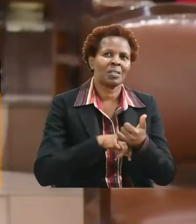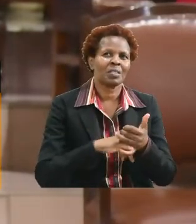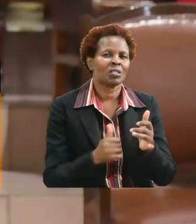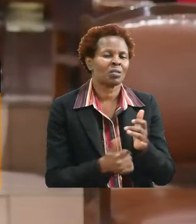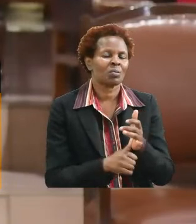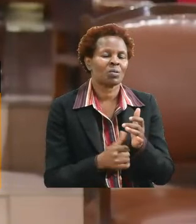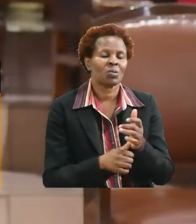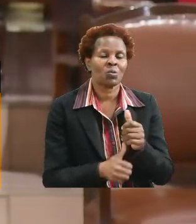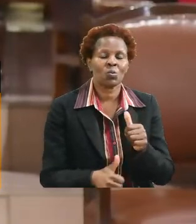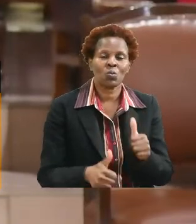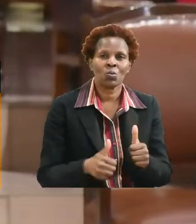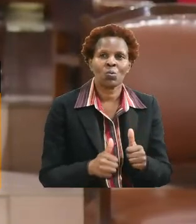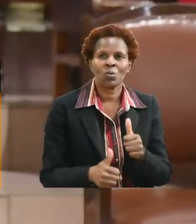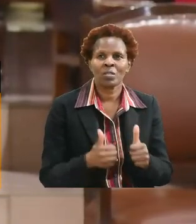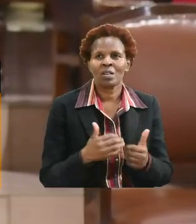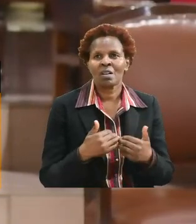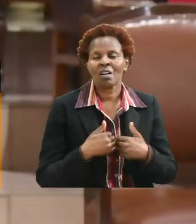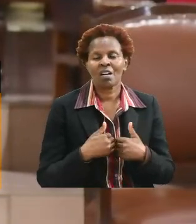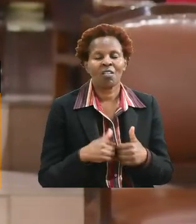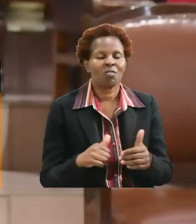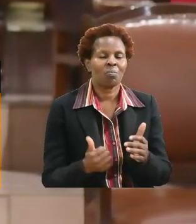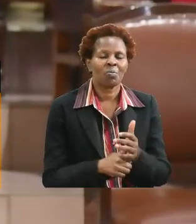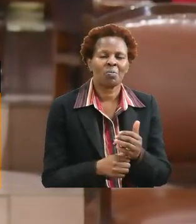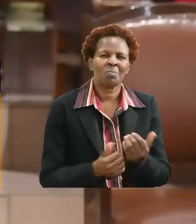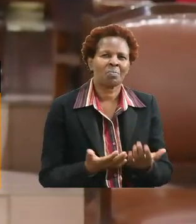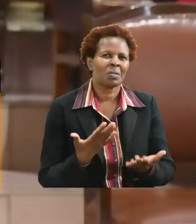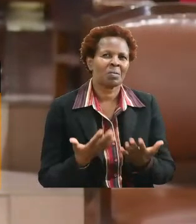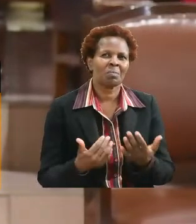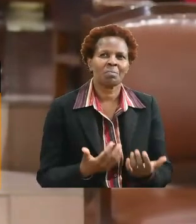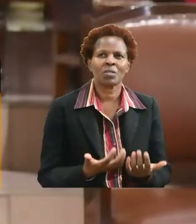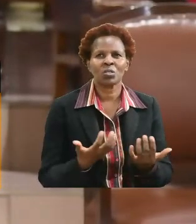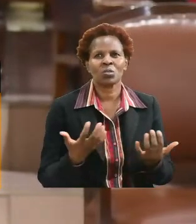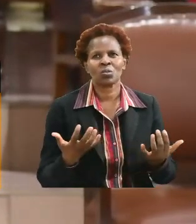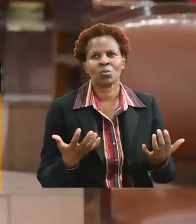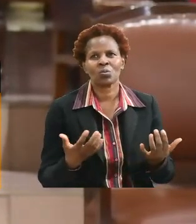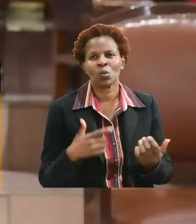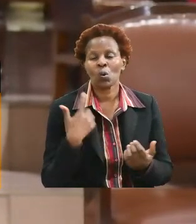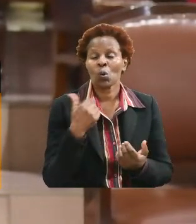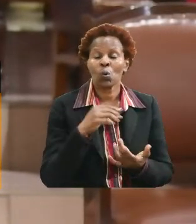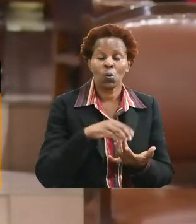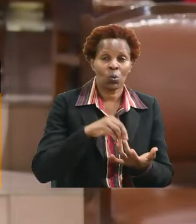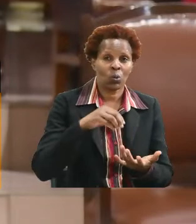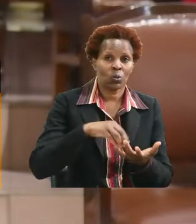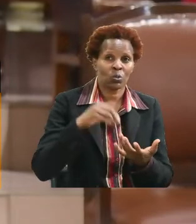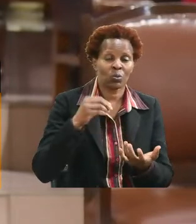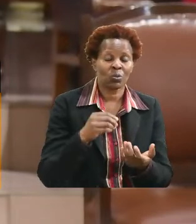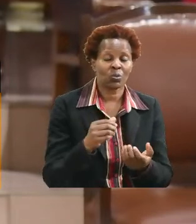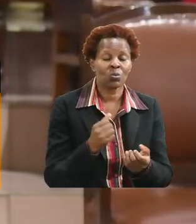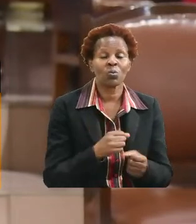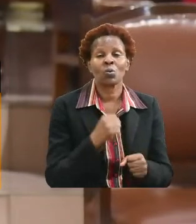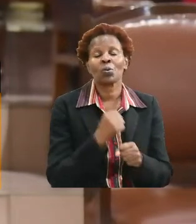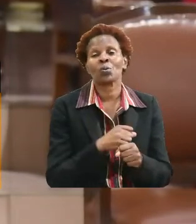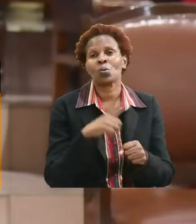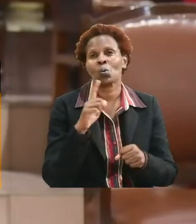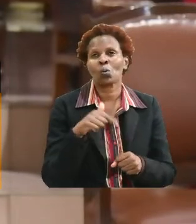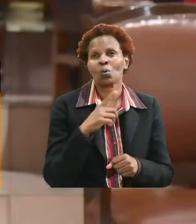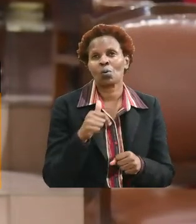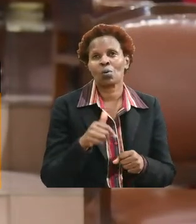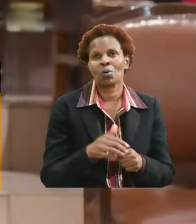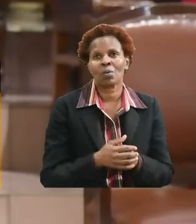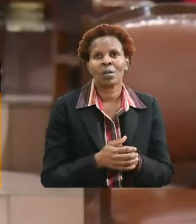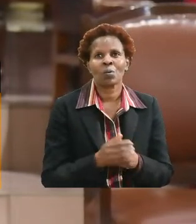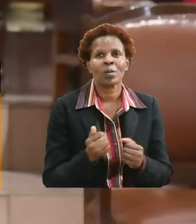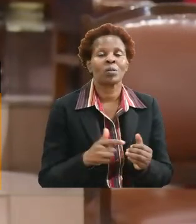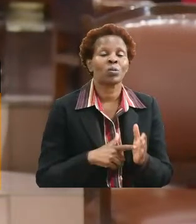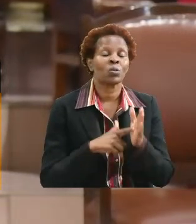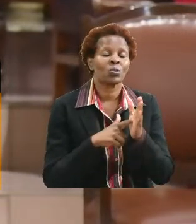not functional? Or even children who have chosen to go wayward, even after you have shown